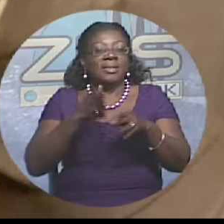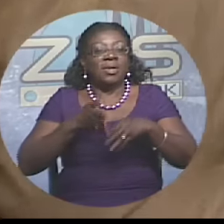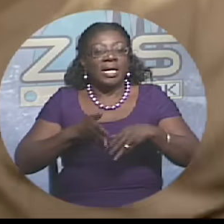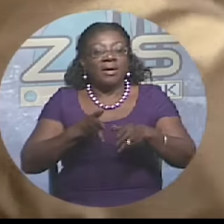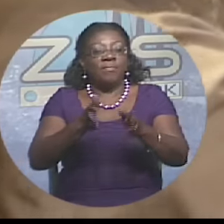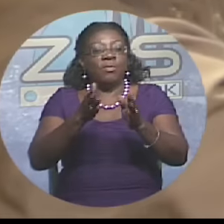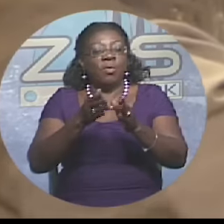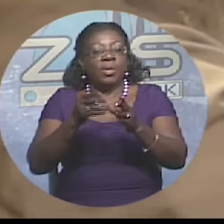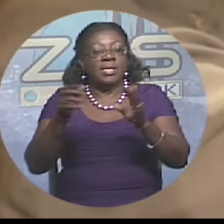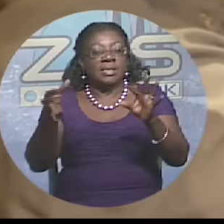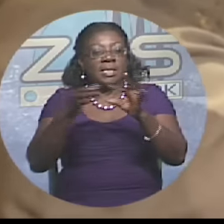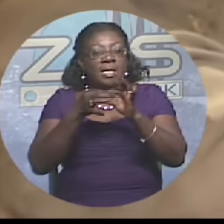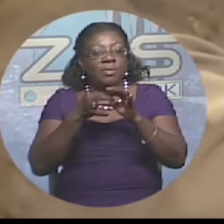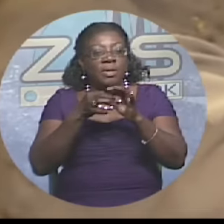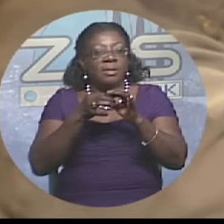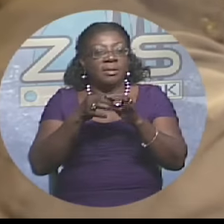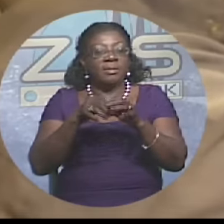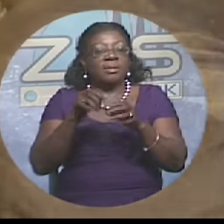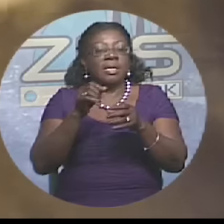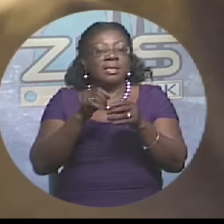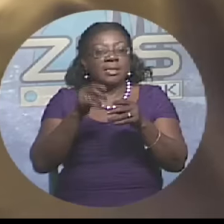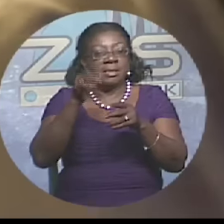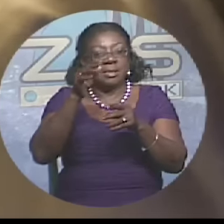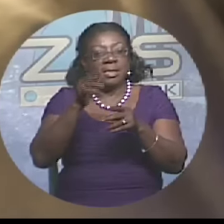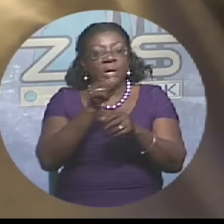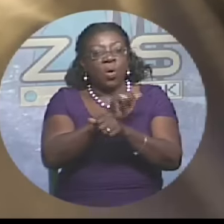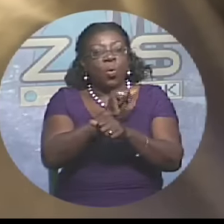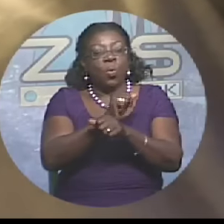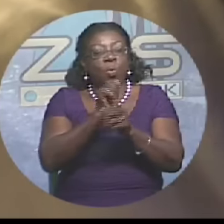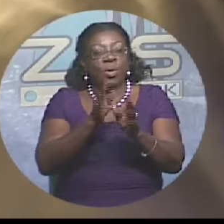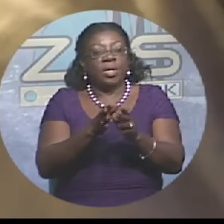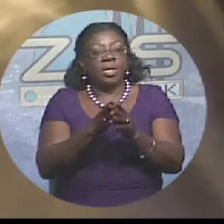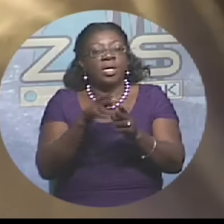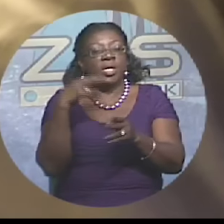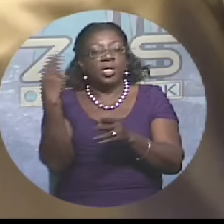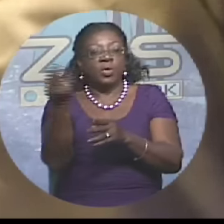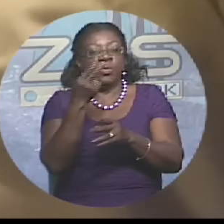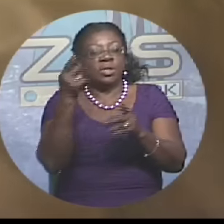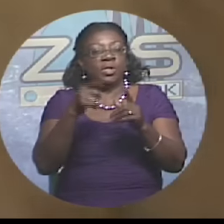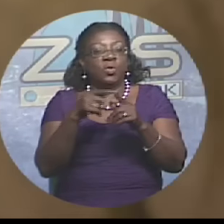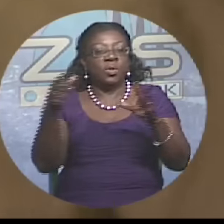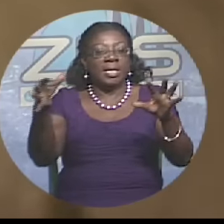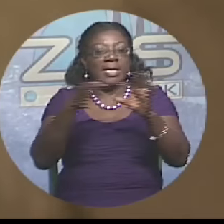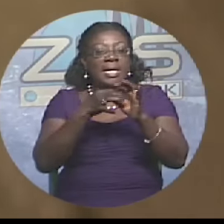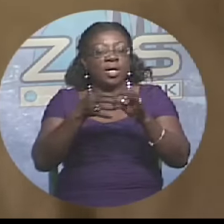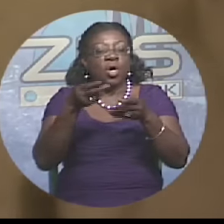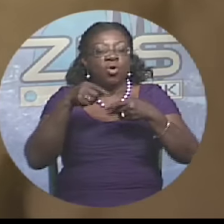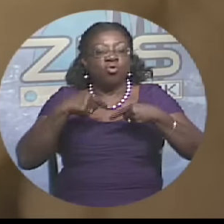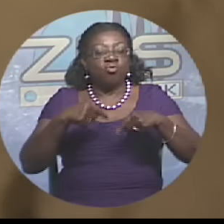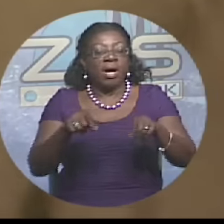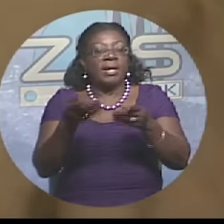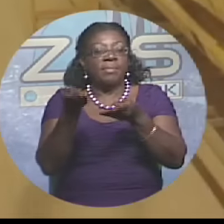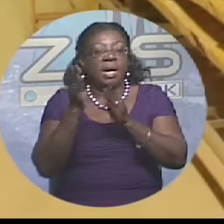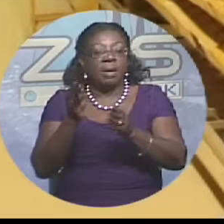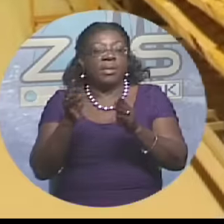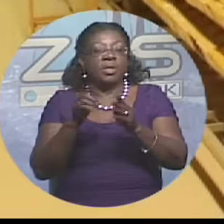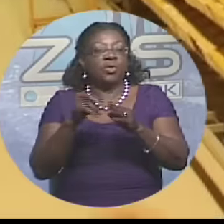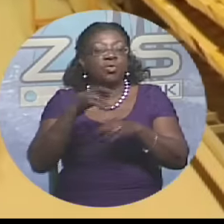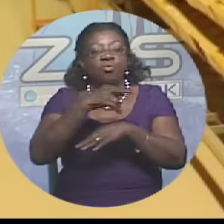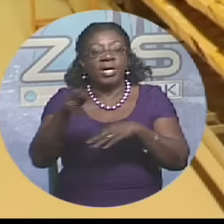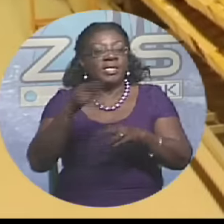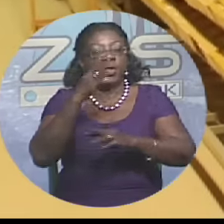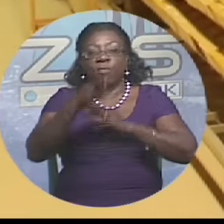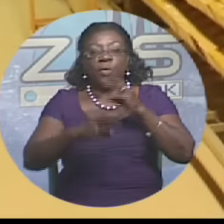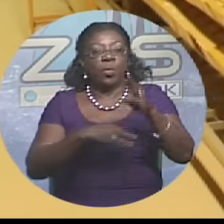network DeCarlo Sweeting, BTC's Senior Technical Associate, uses to connect Grand Bahama to the rest of the world. We're